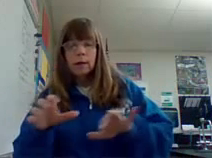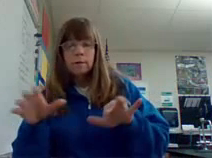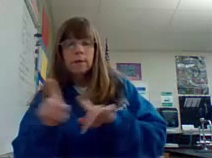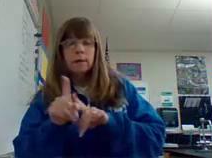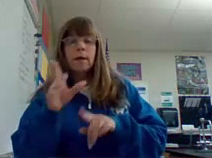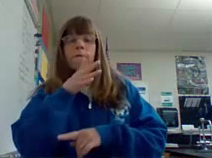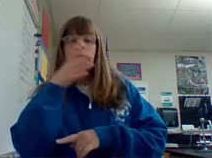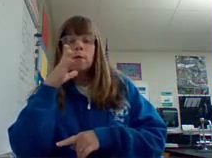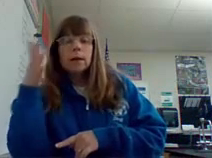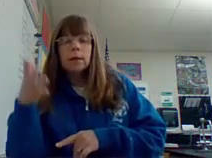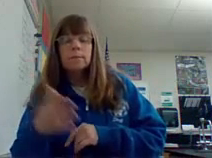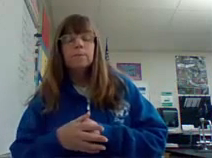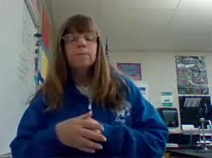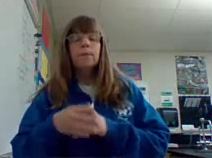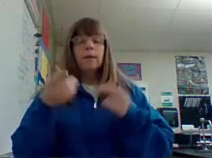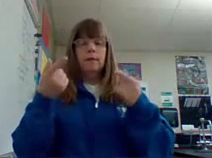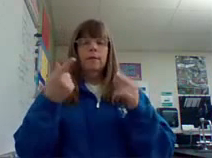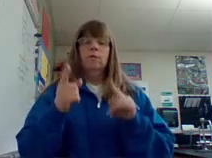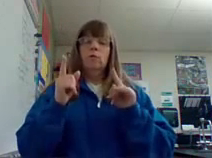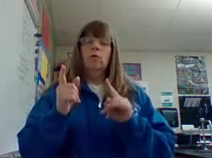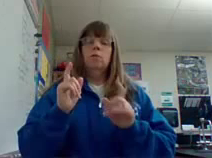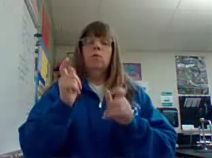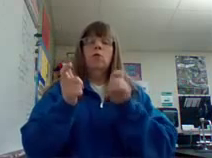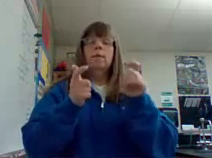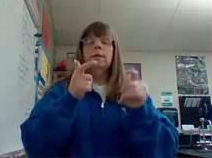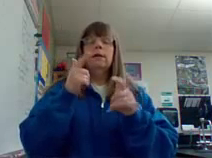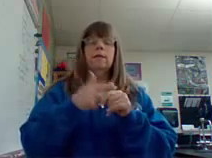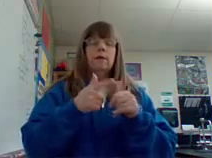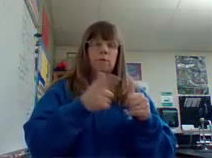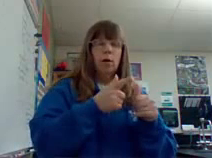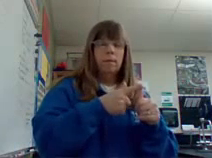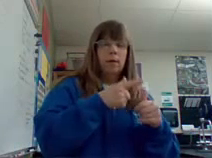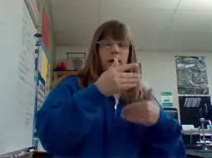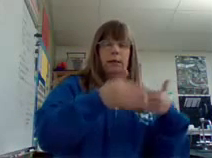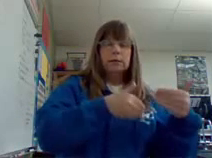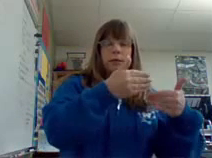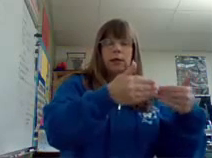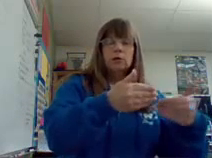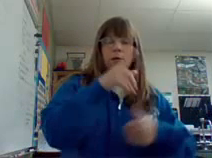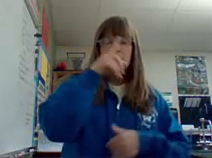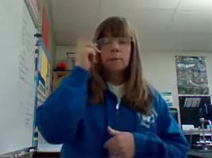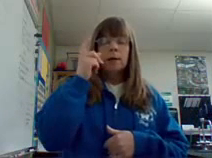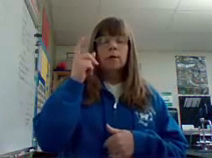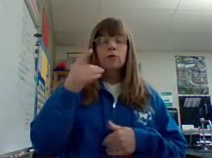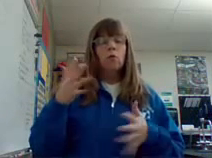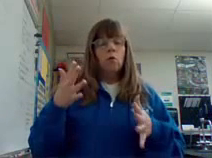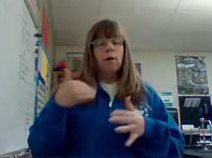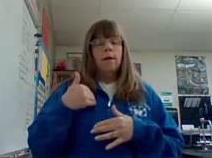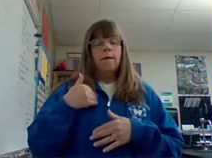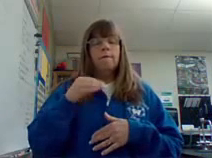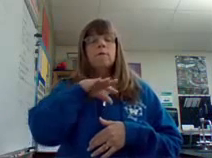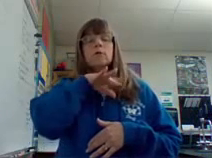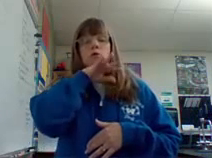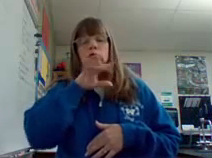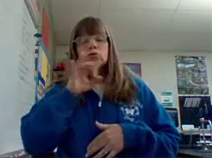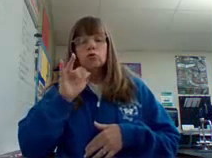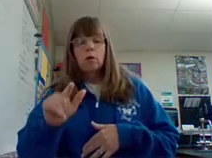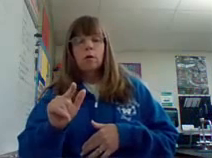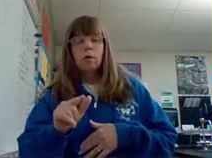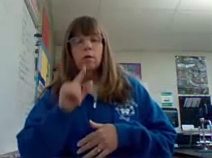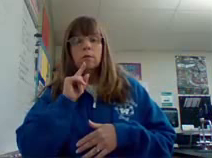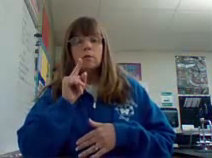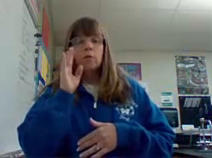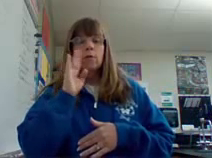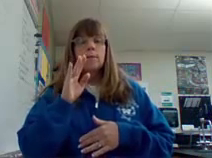farming. This occurs much more rapidly than primary succession because you already have the topsoil. So it's just going to